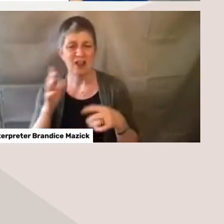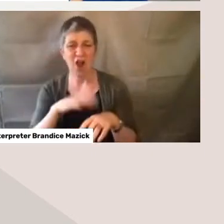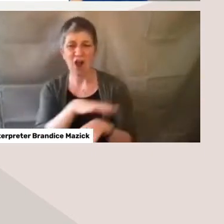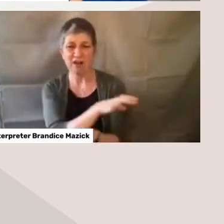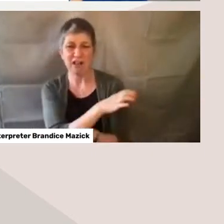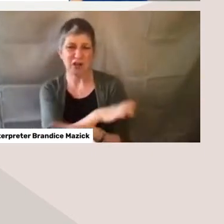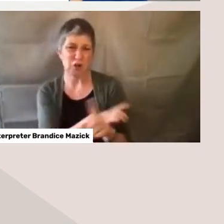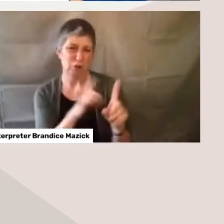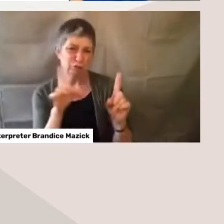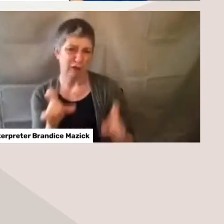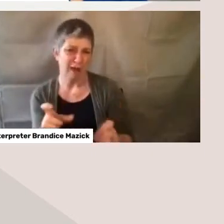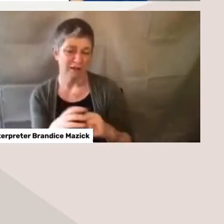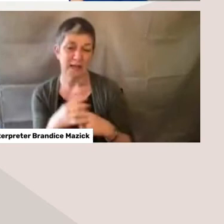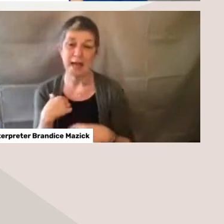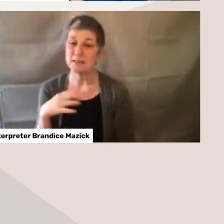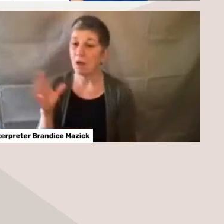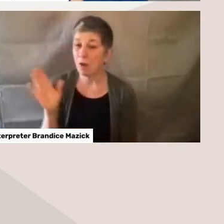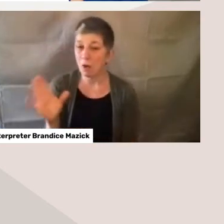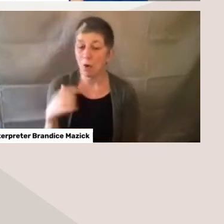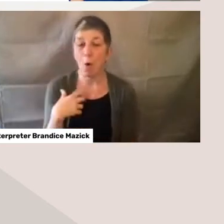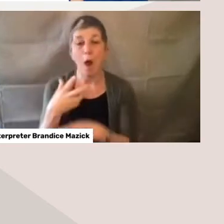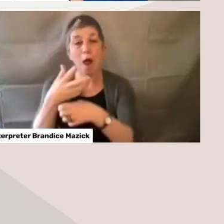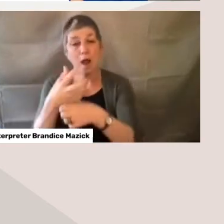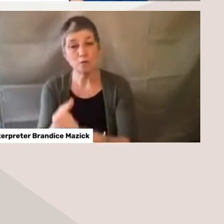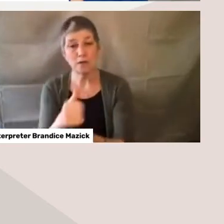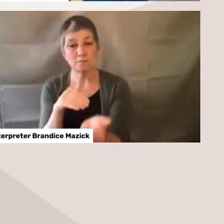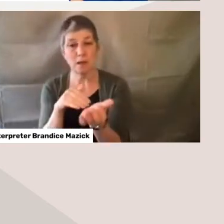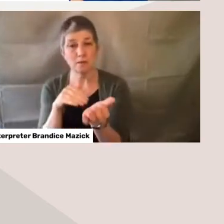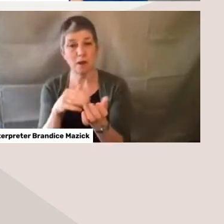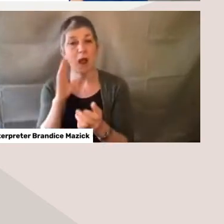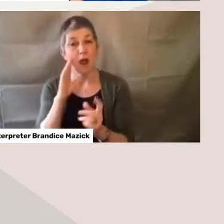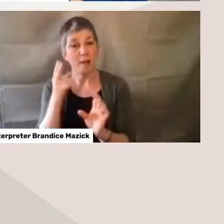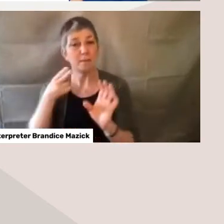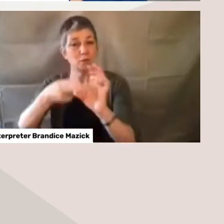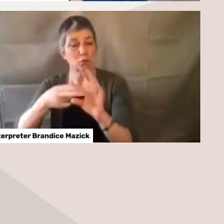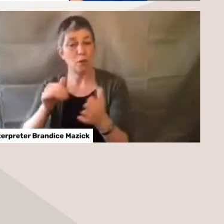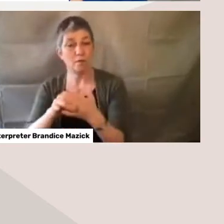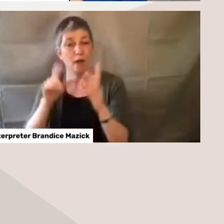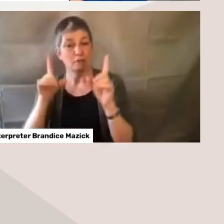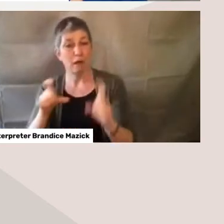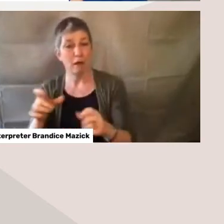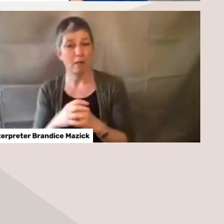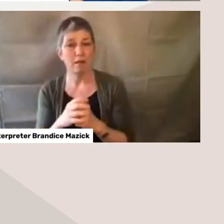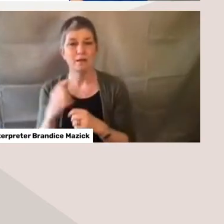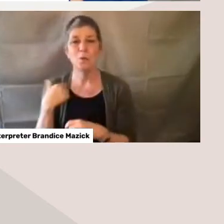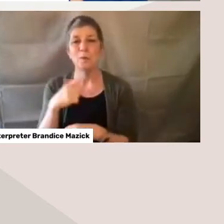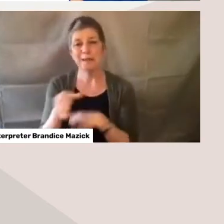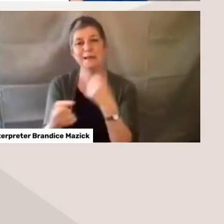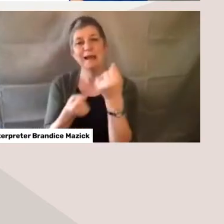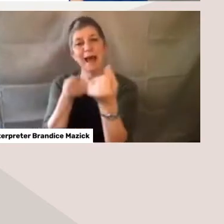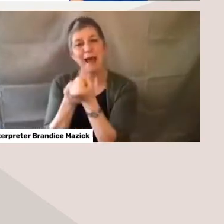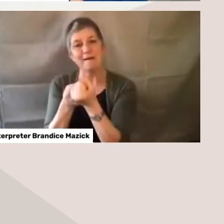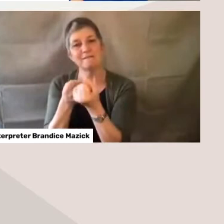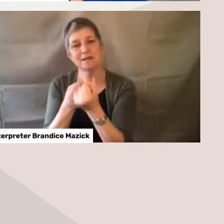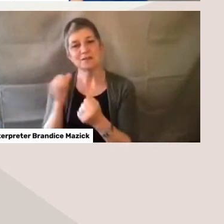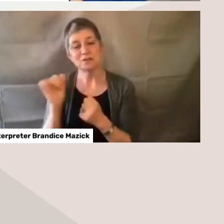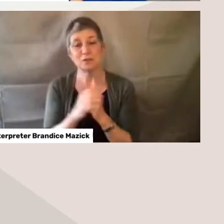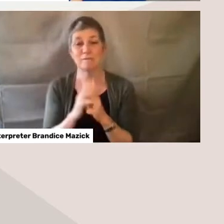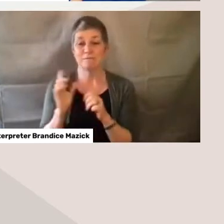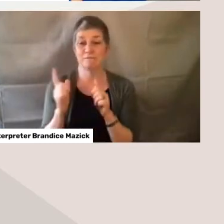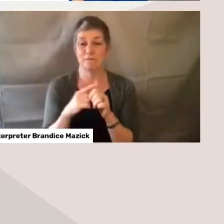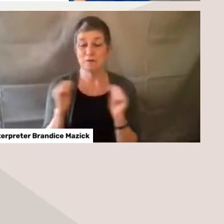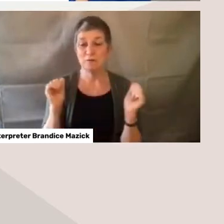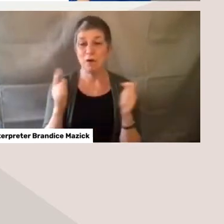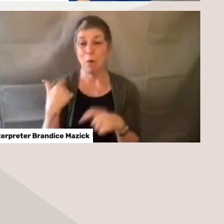clinical trial? And I said, no, I trust my doctor, and I'm going to be on that clinical trial. So we need advocates too. First of all, we